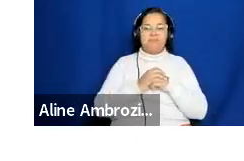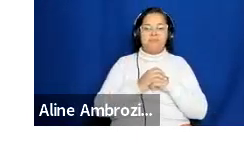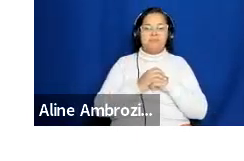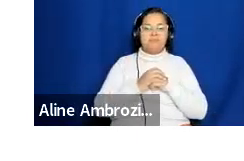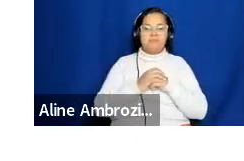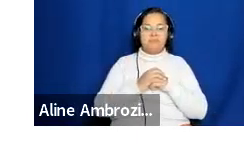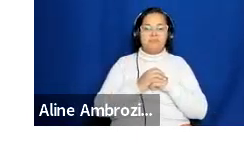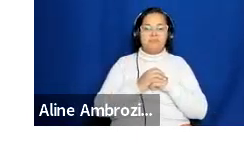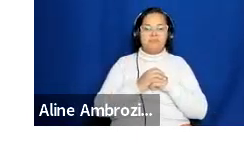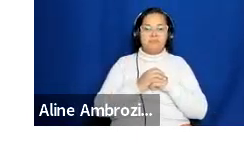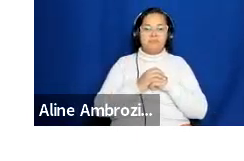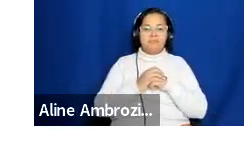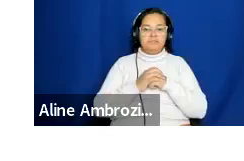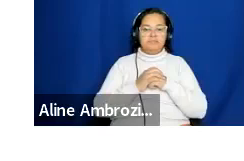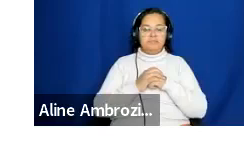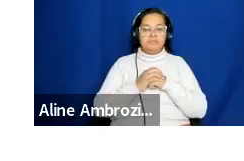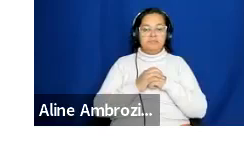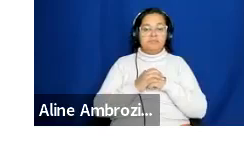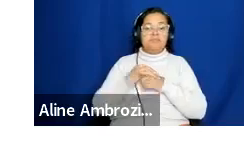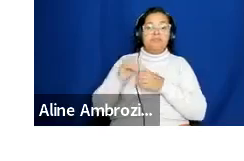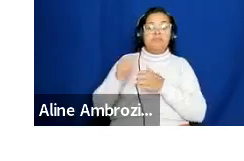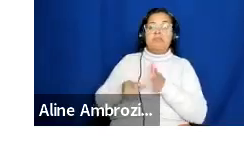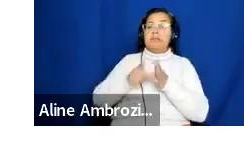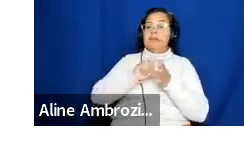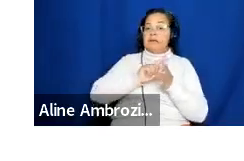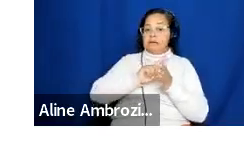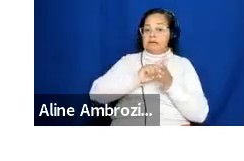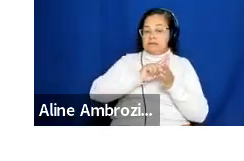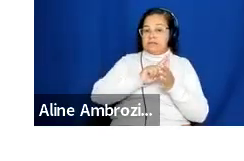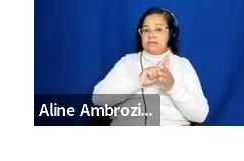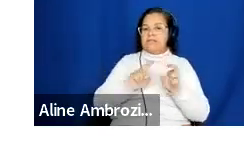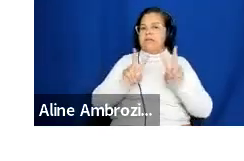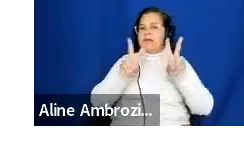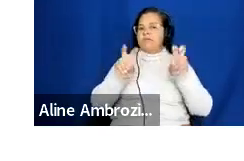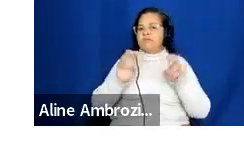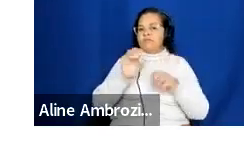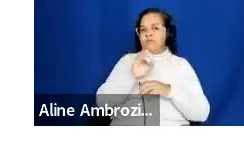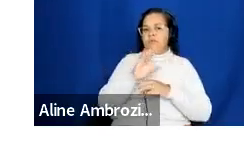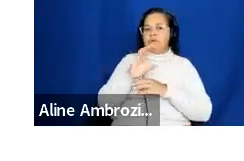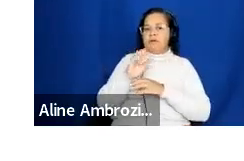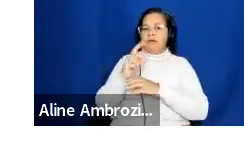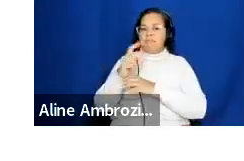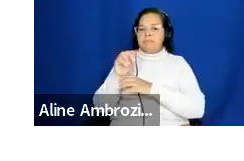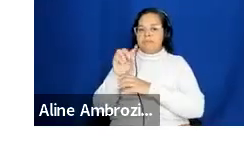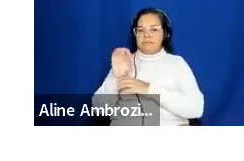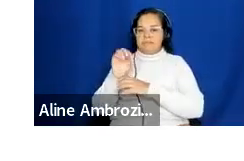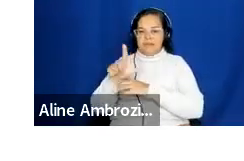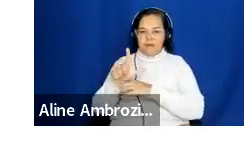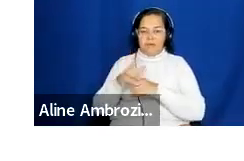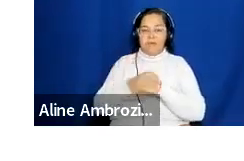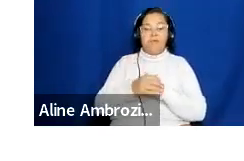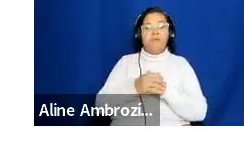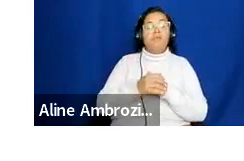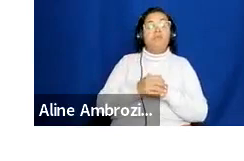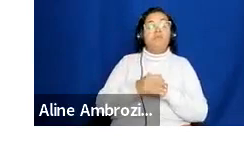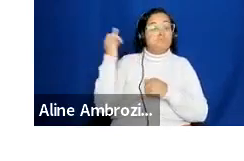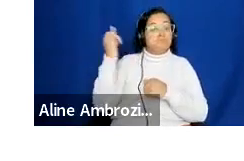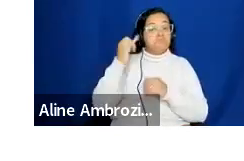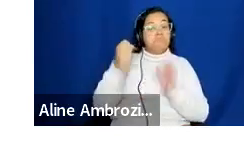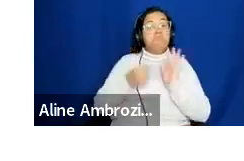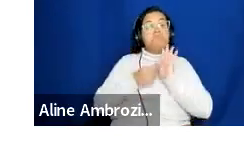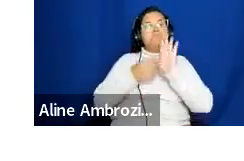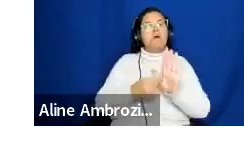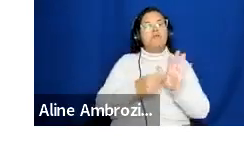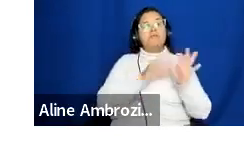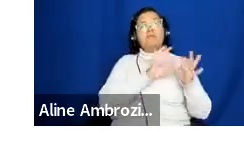Before we can understand capital, Marx's capital, it's important to place that in the context of the work that Marx and